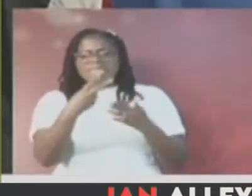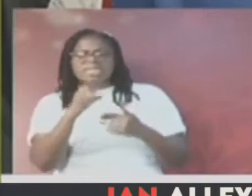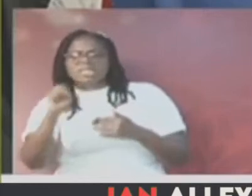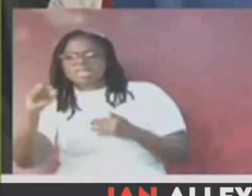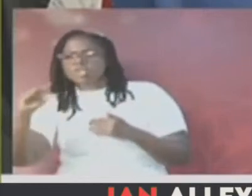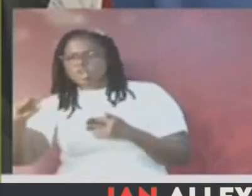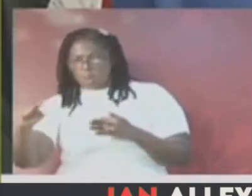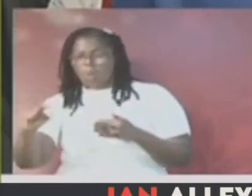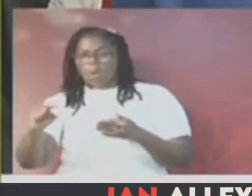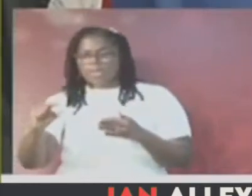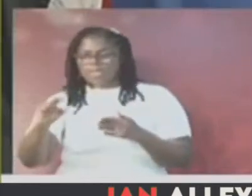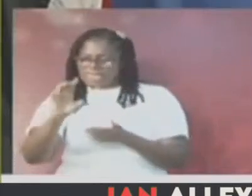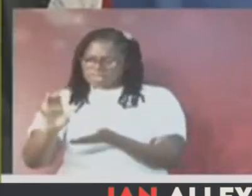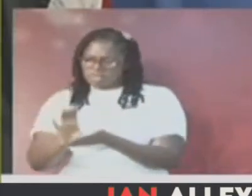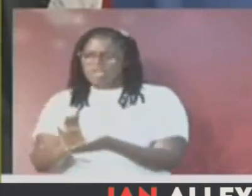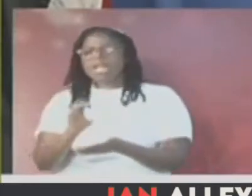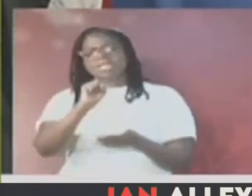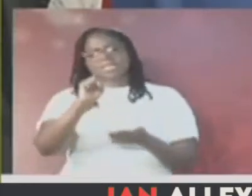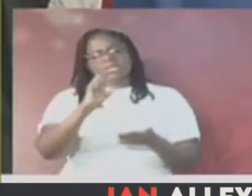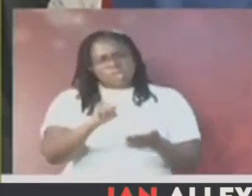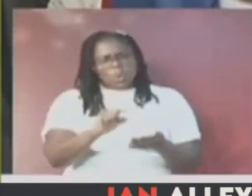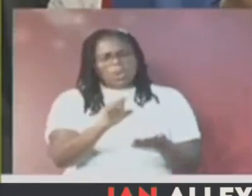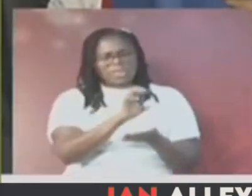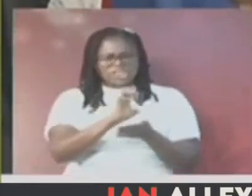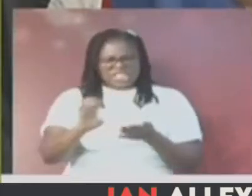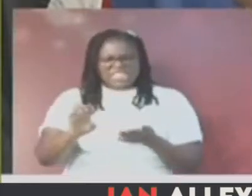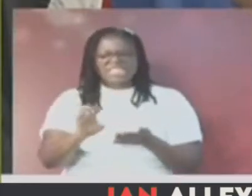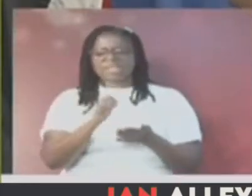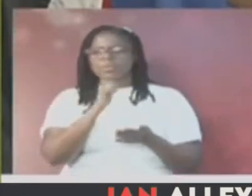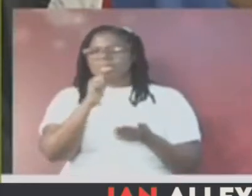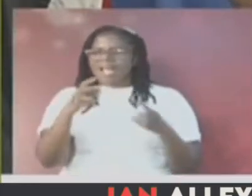West not in the Manhattans.